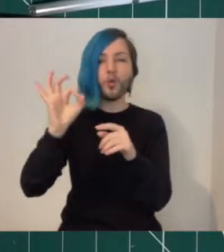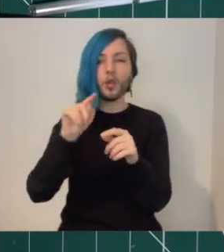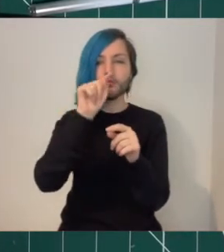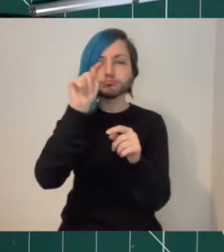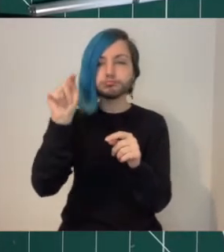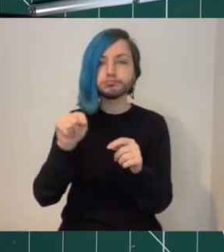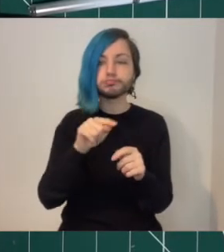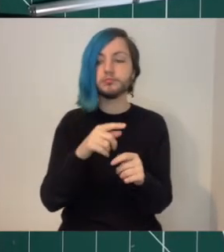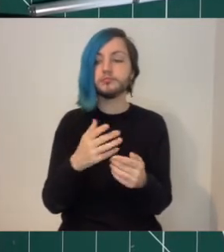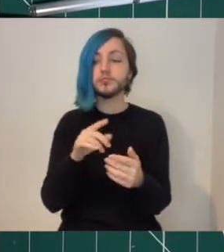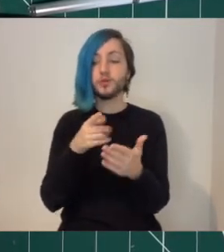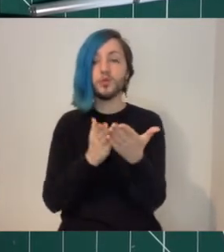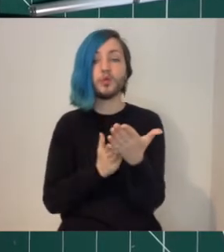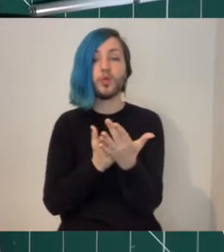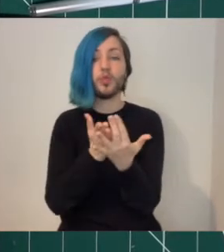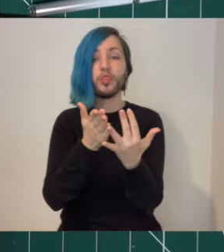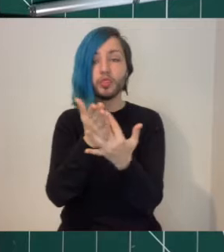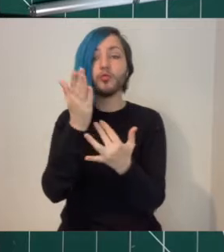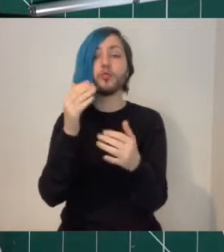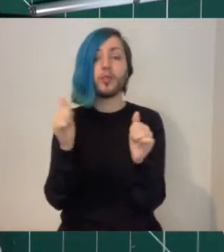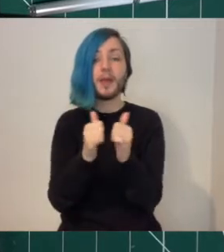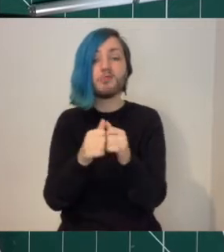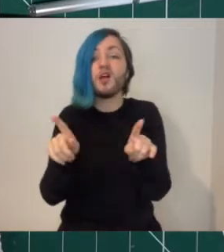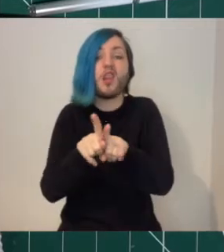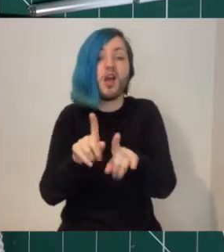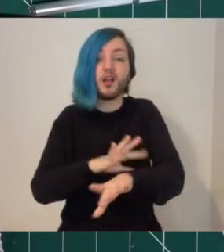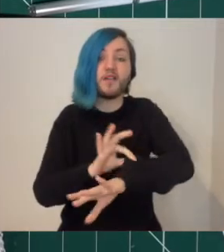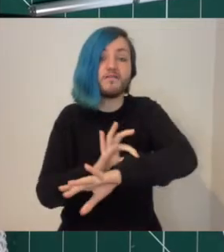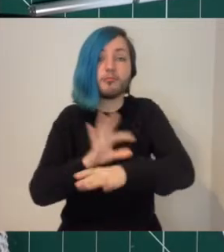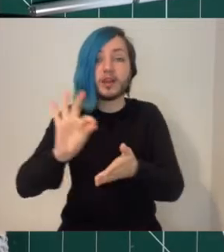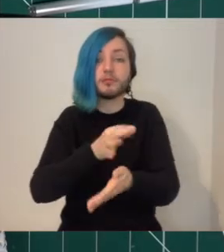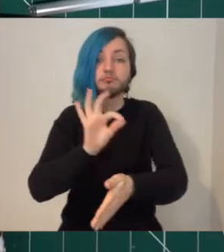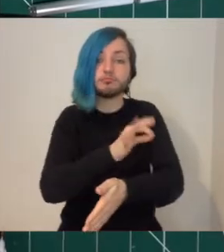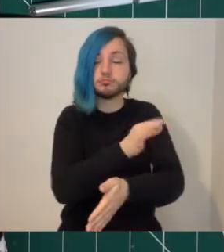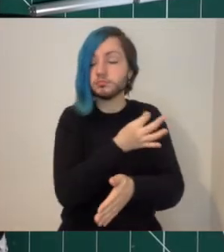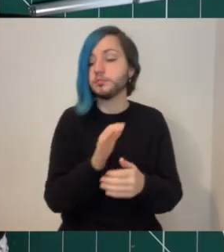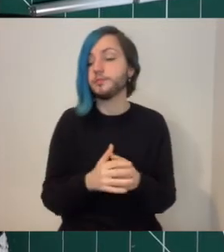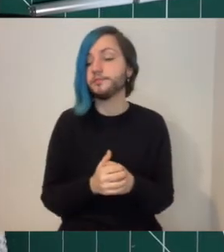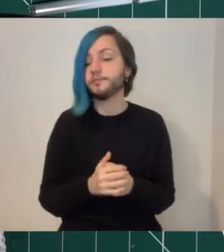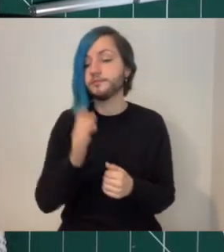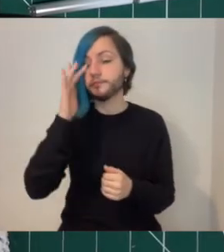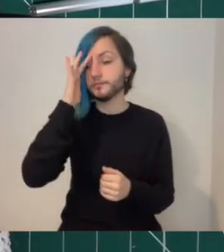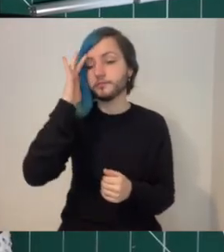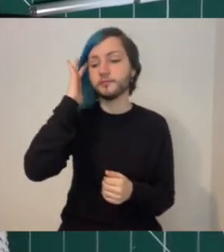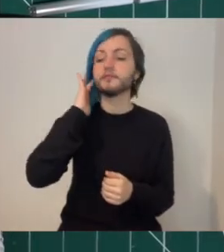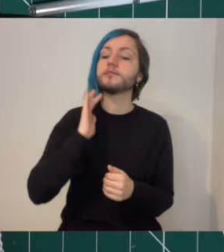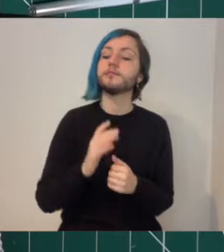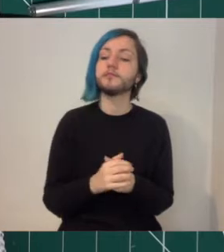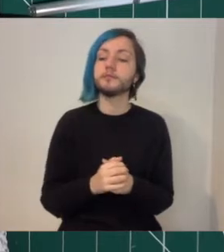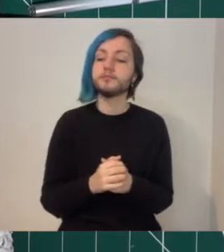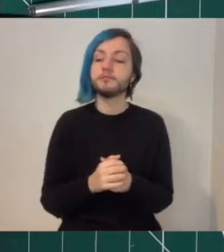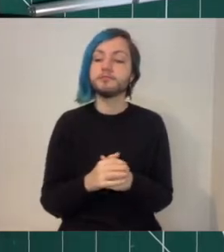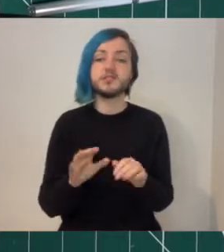holes, and you literally will go through the paper as if it were a bit of material,